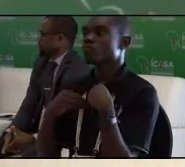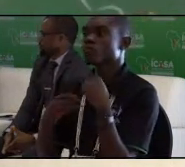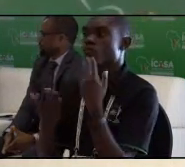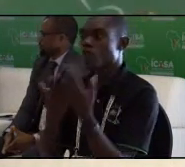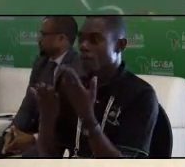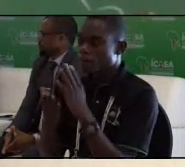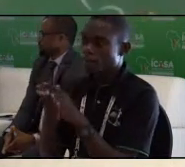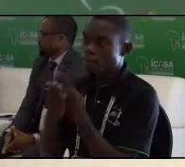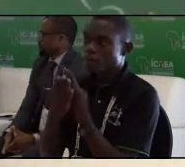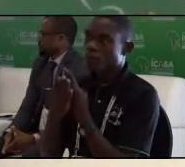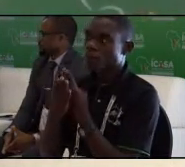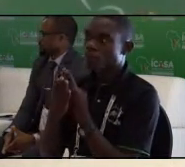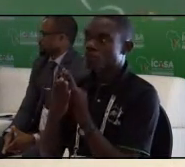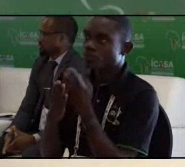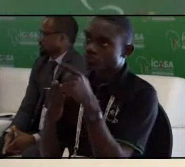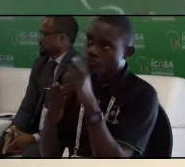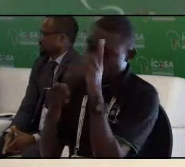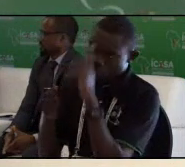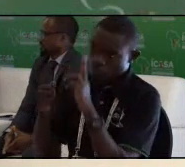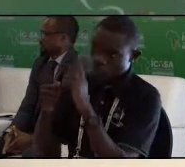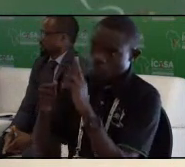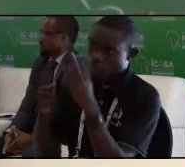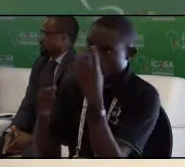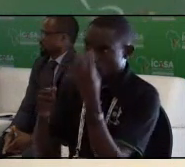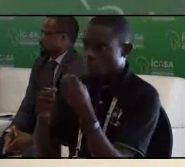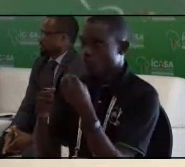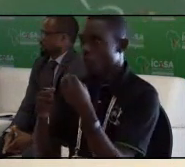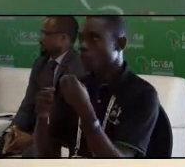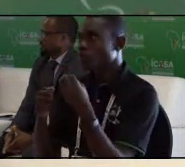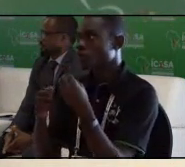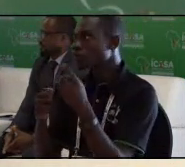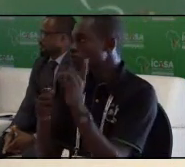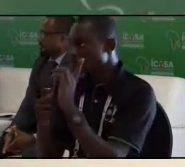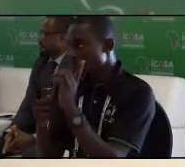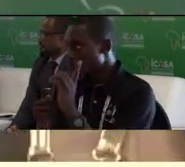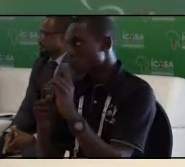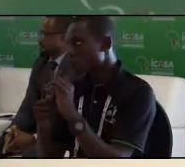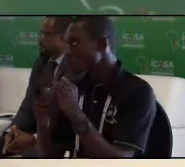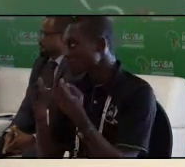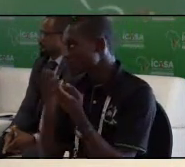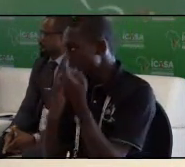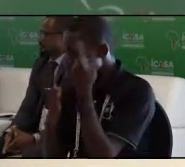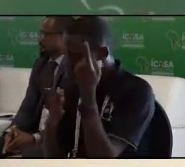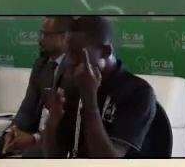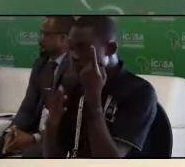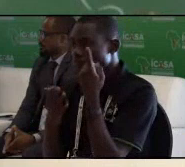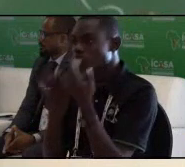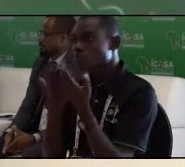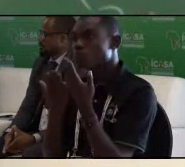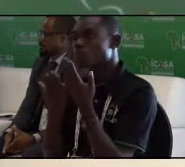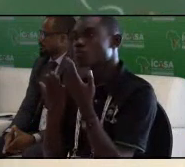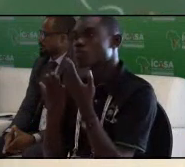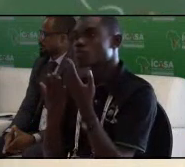the supply, because they were used to having the product, but not a lot of demand creation. It's not that it